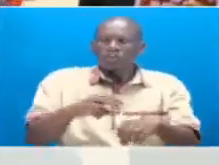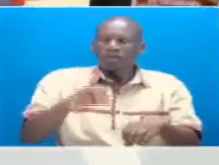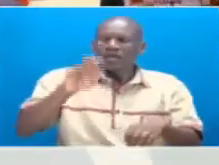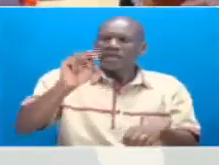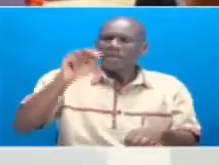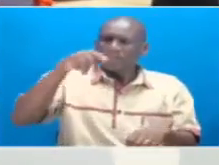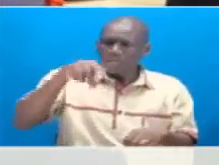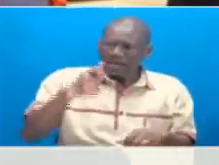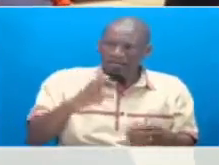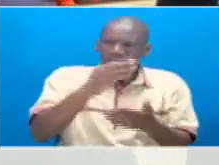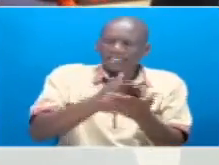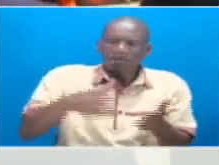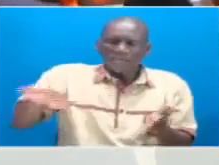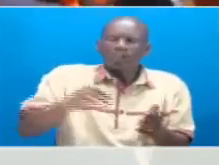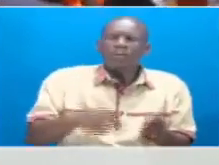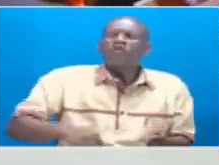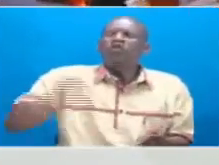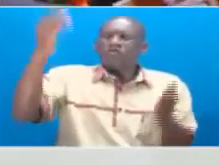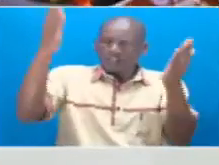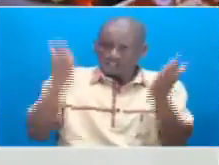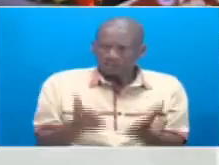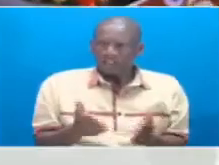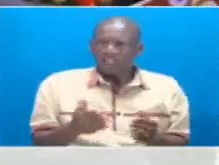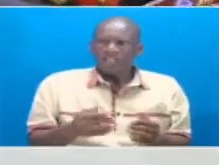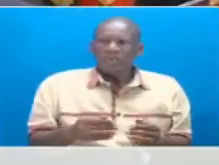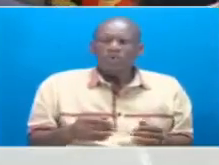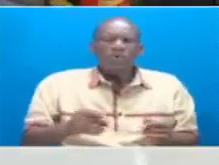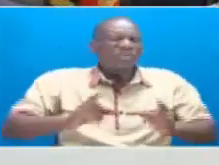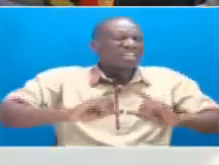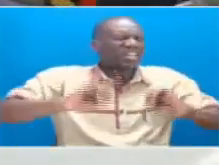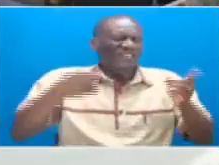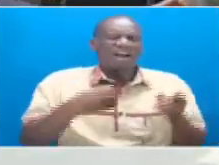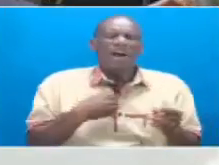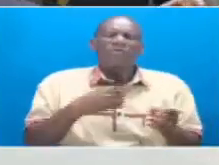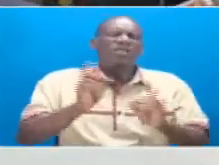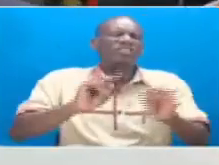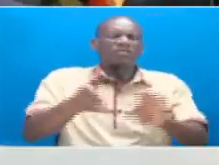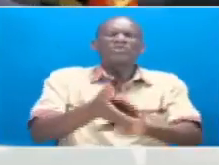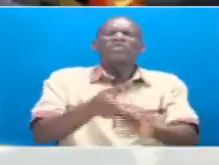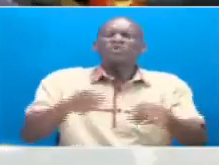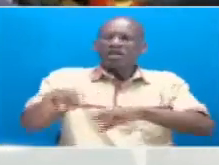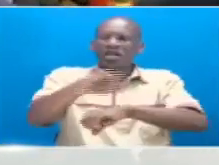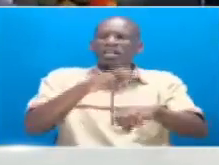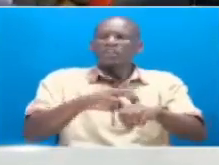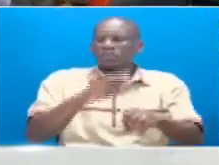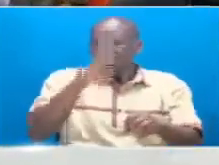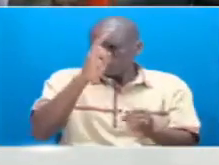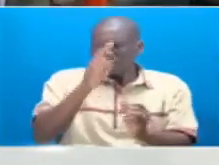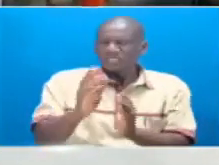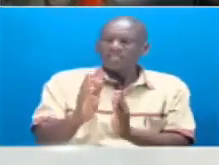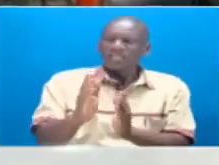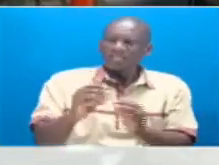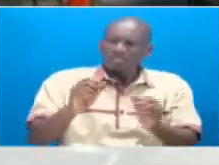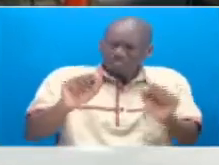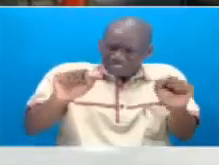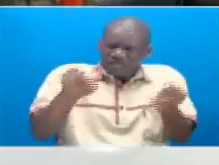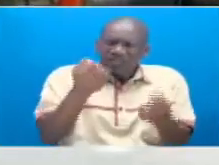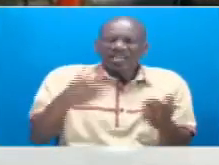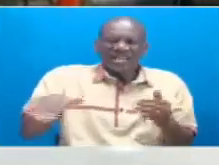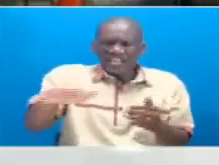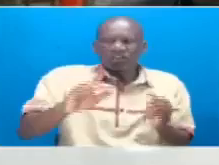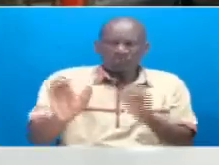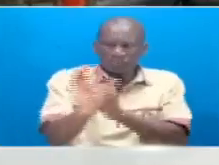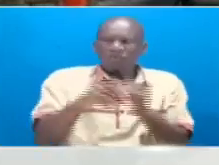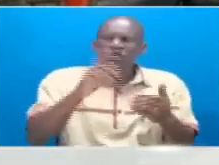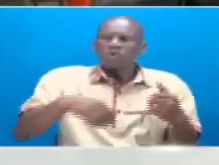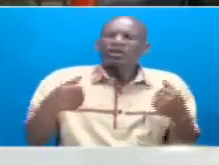in some parts of North Rift. There has never been a time we have withdrawn national police reserves from North Rift or any part of the country. What